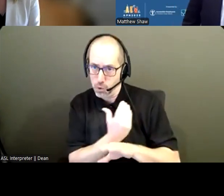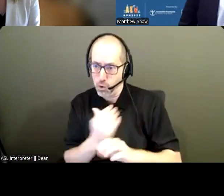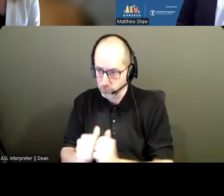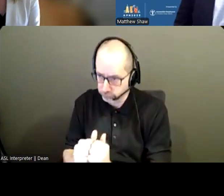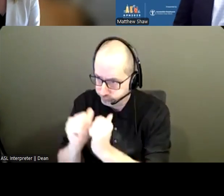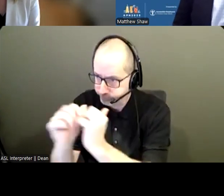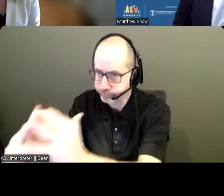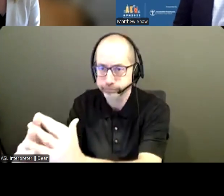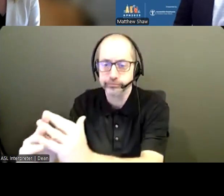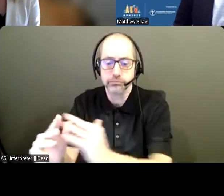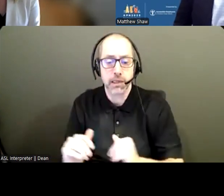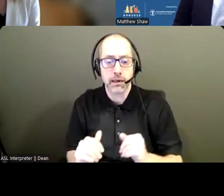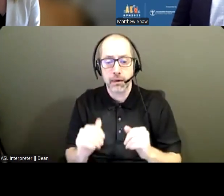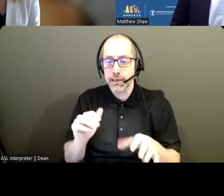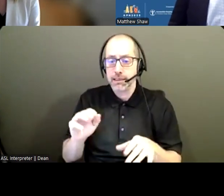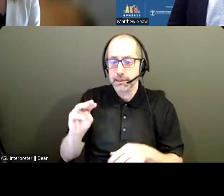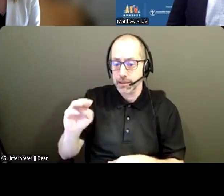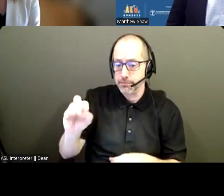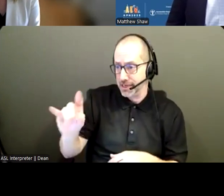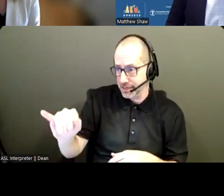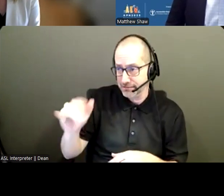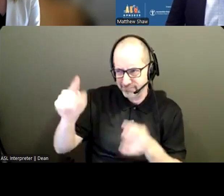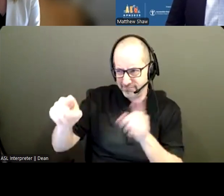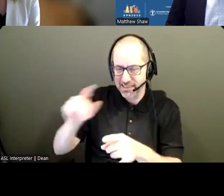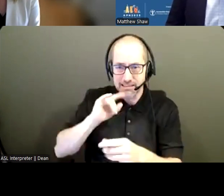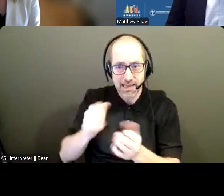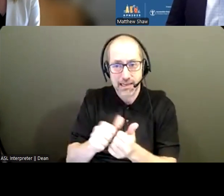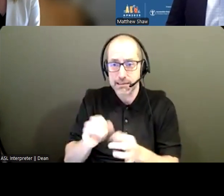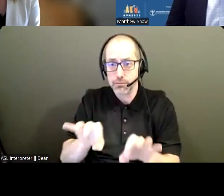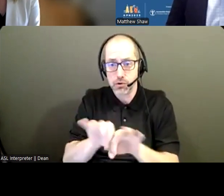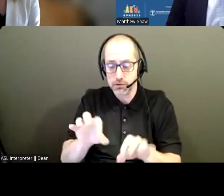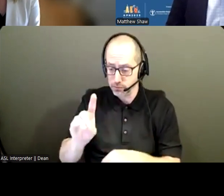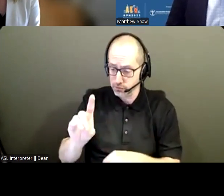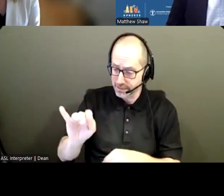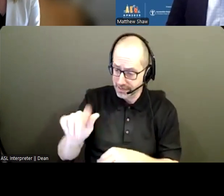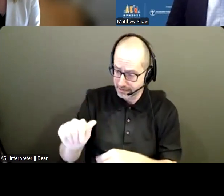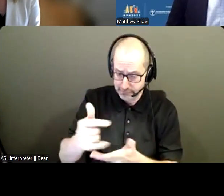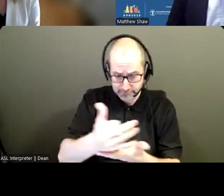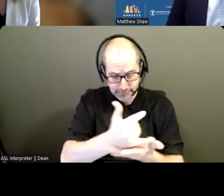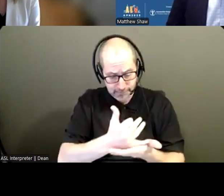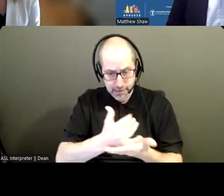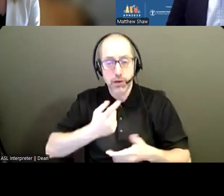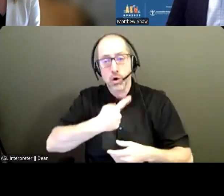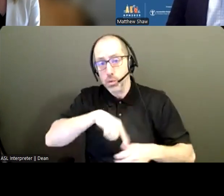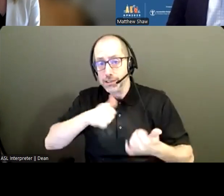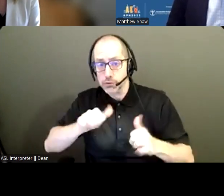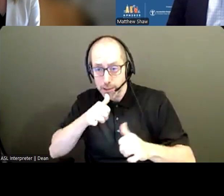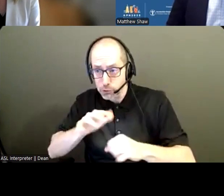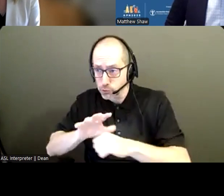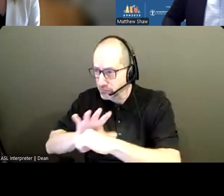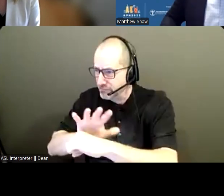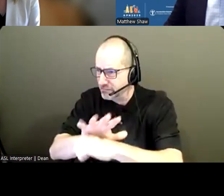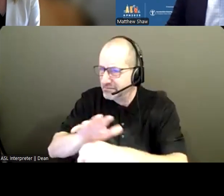Mandy, because the data can work against, folks like us who are trying to drive this if those barriers are in place.